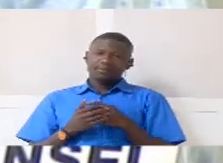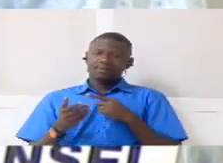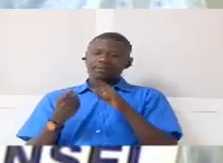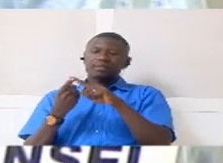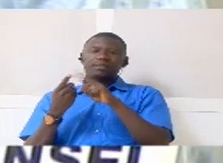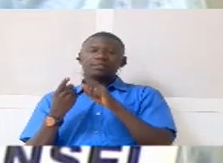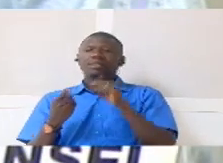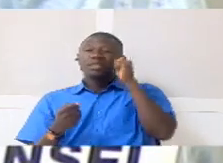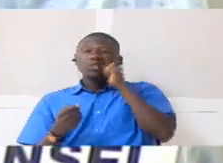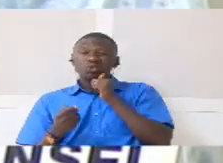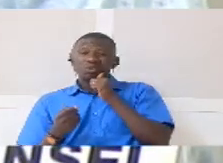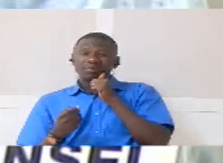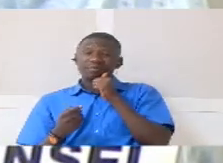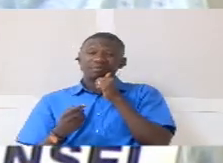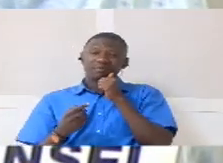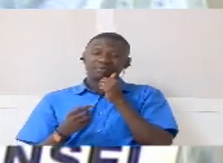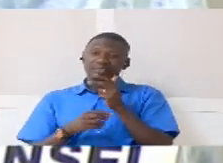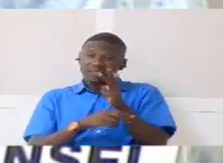the security wing